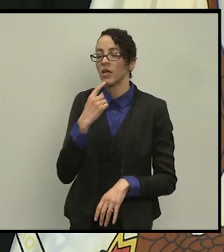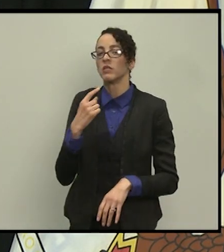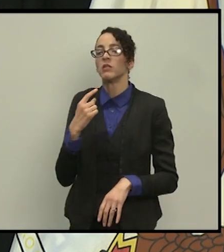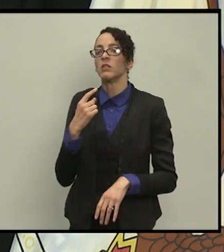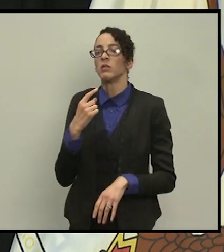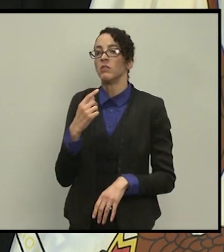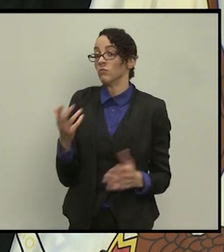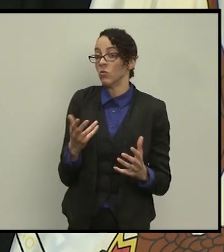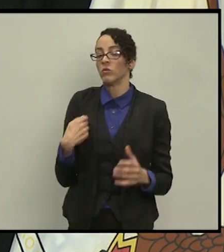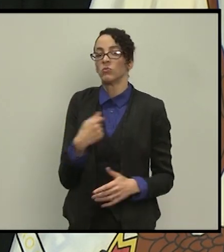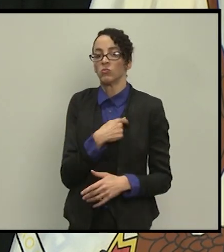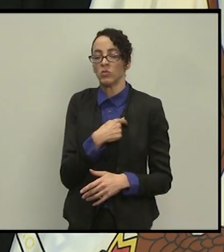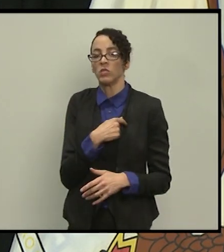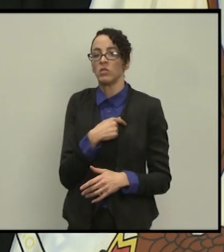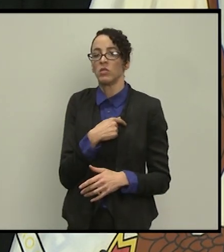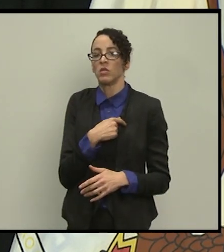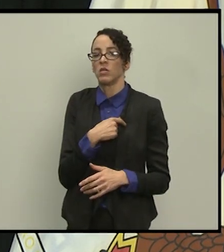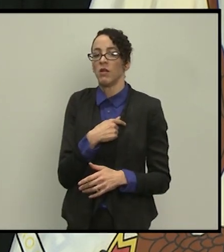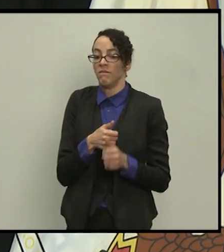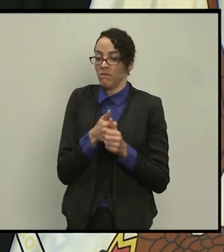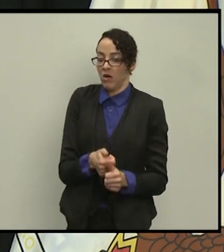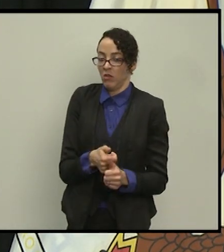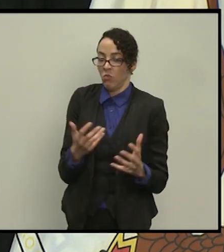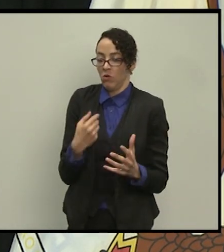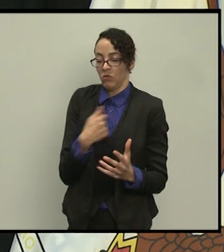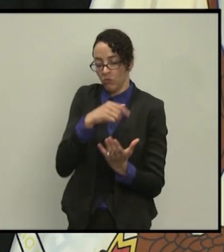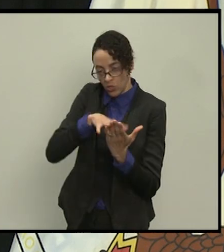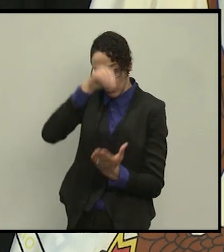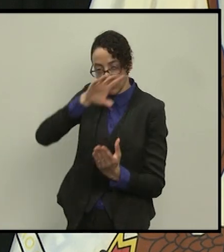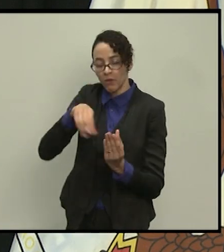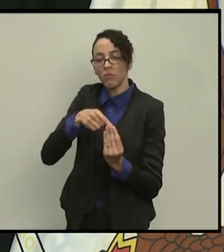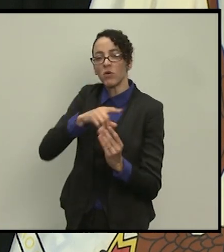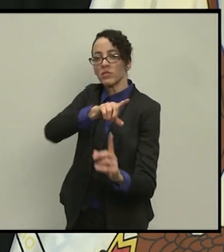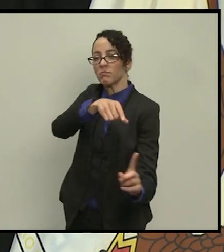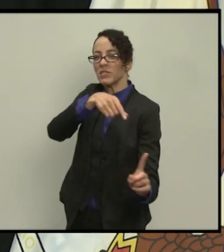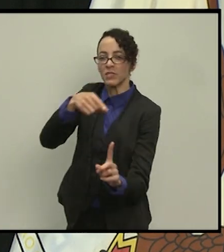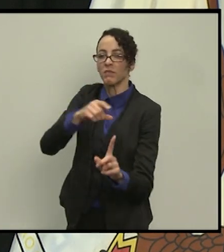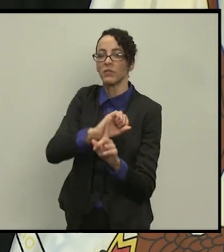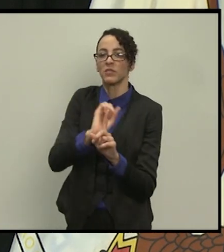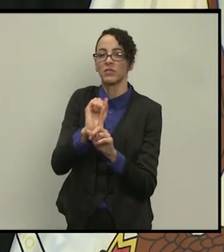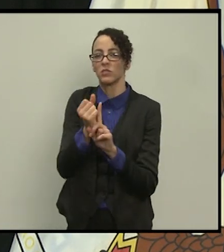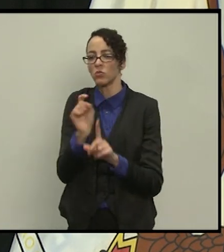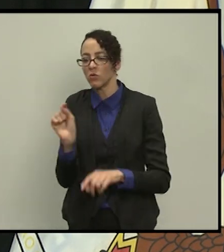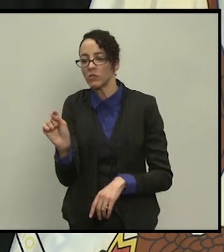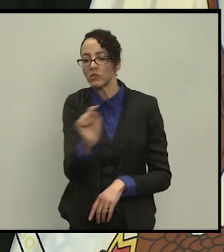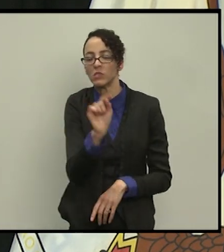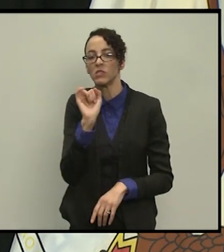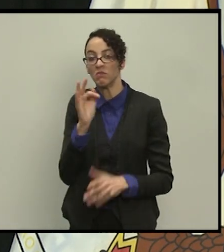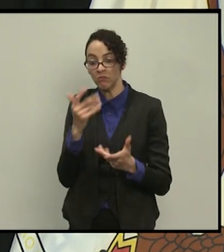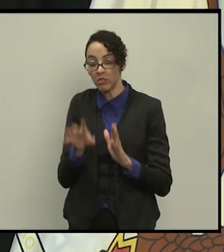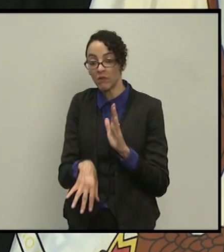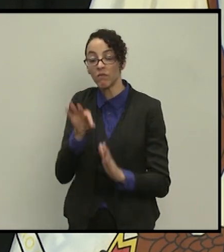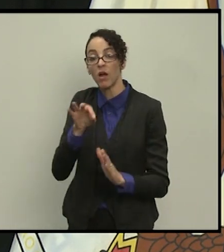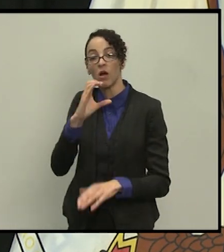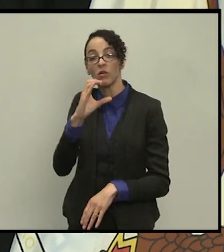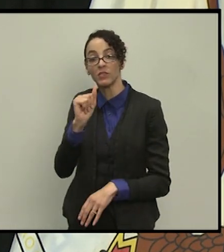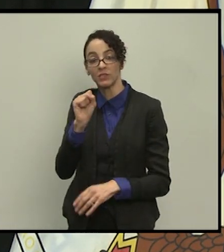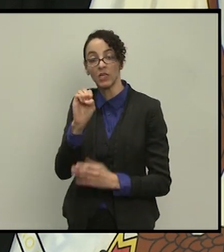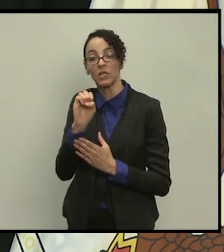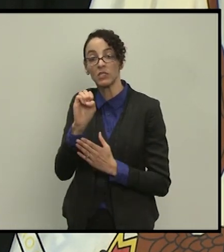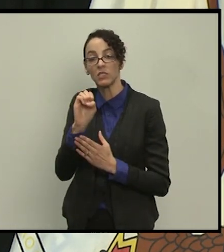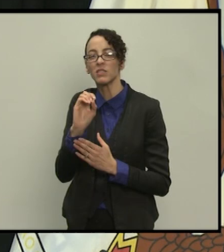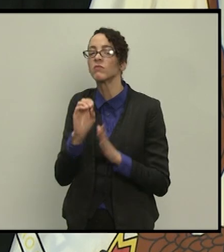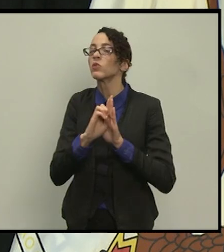a basis on what we have learned about the specific situations where there is a detected case. In the case of